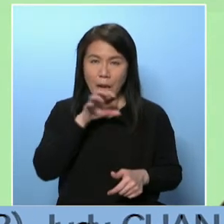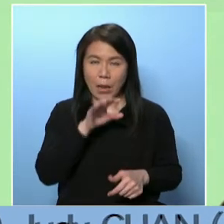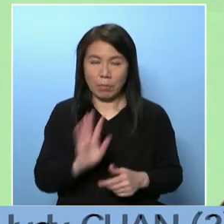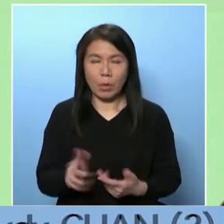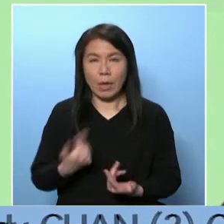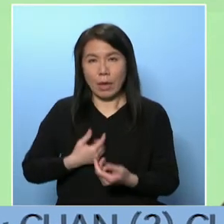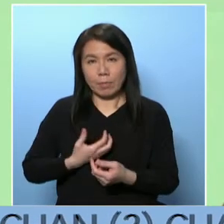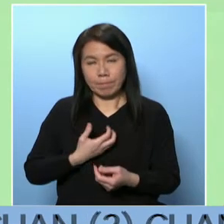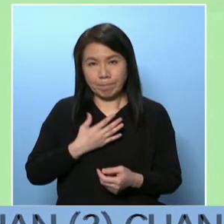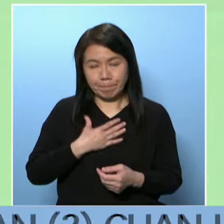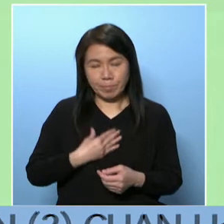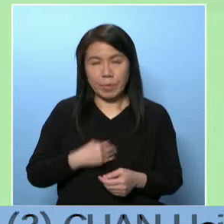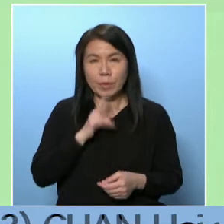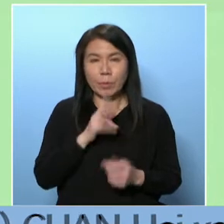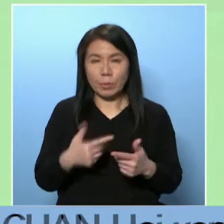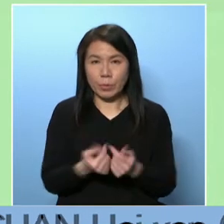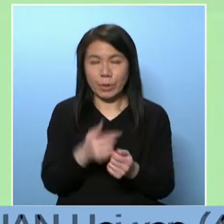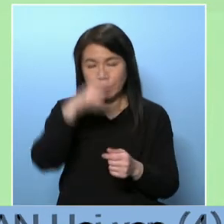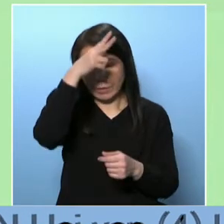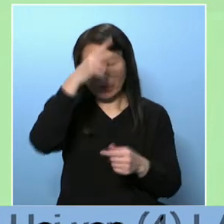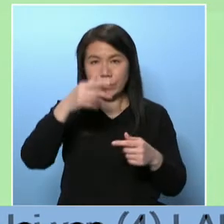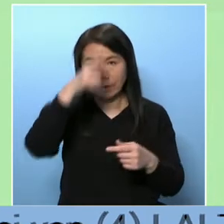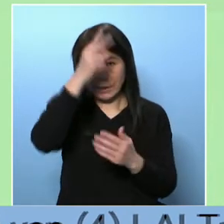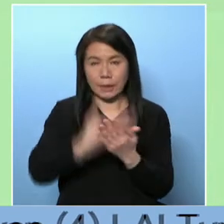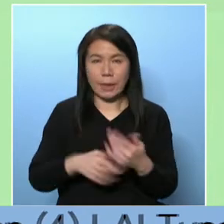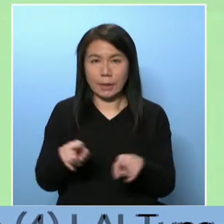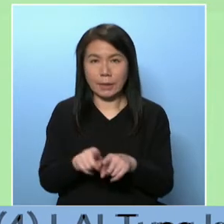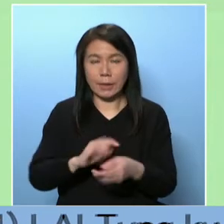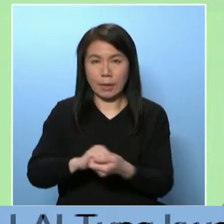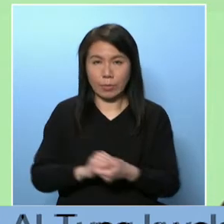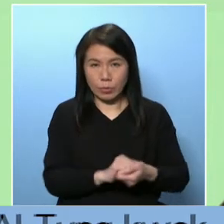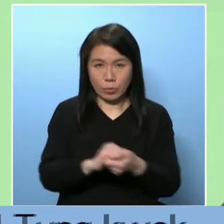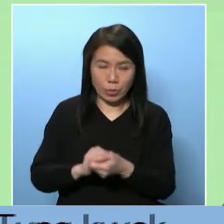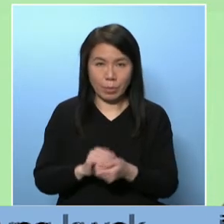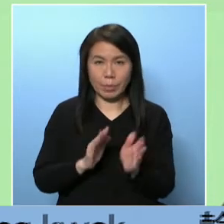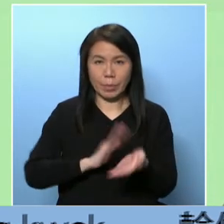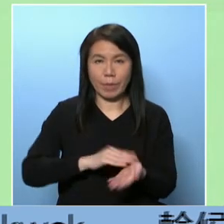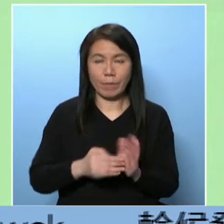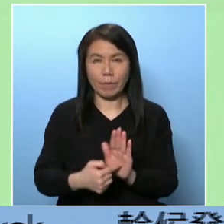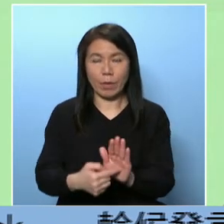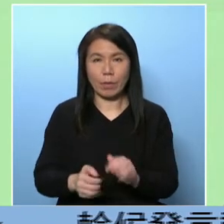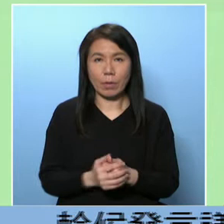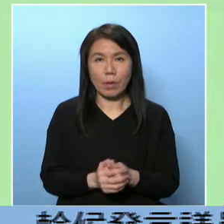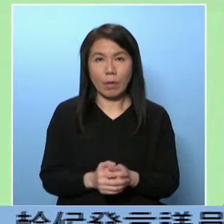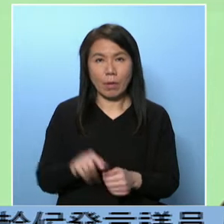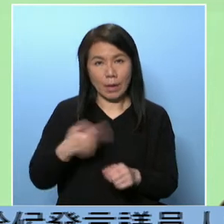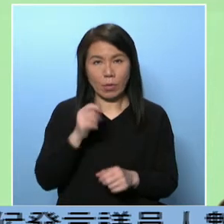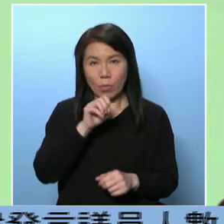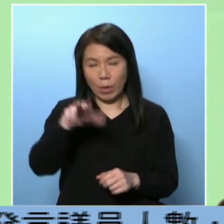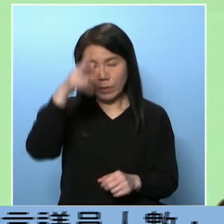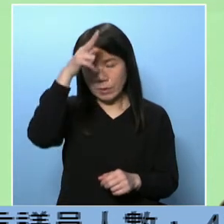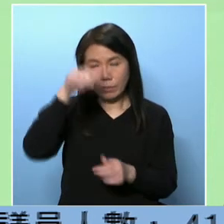maintain our confidence and we should not lie flat. We should take the initiative to tie in with government's efforts in fighting the